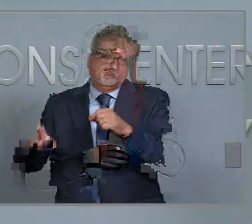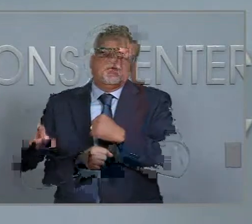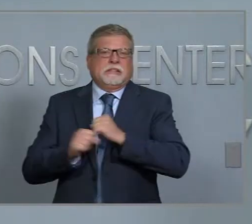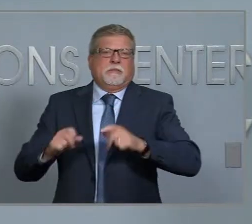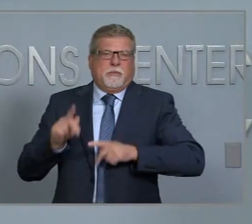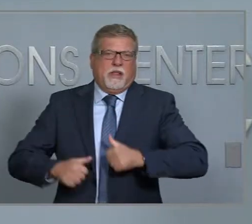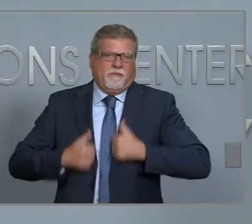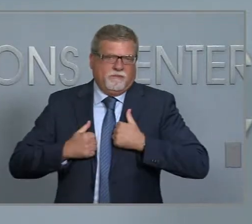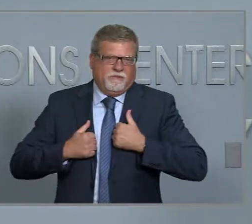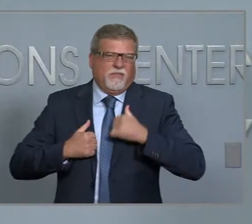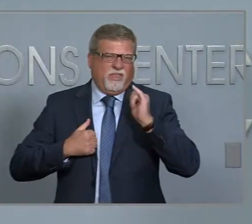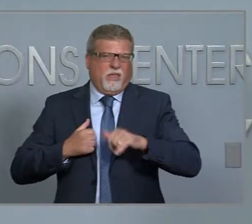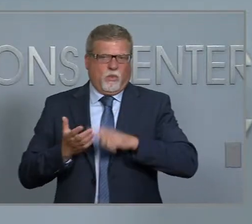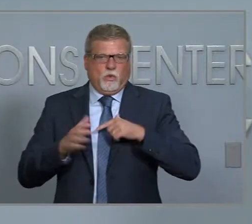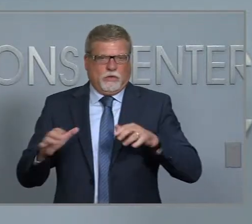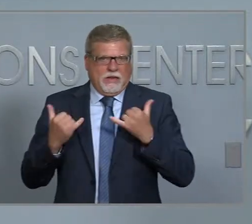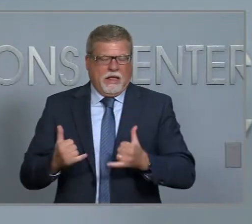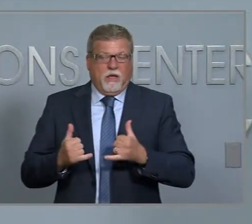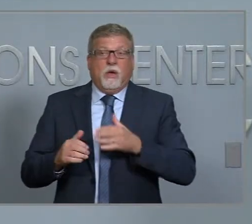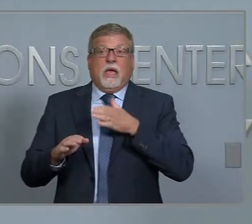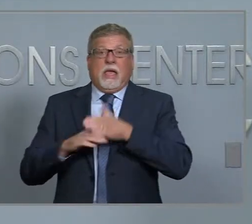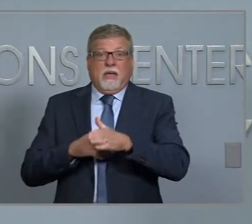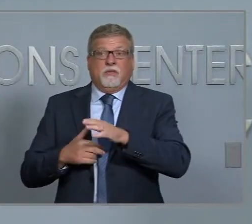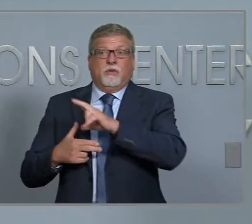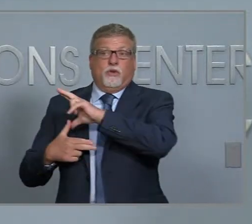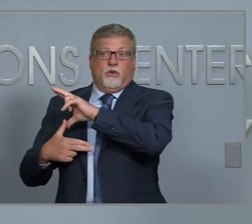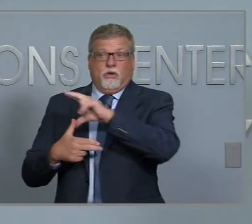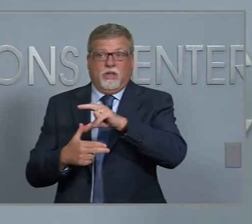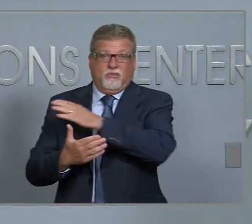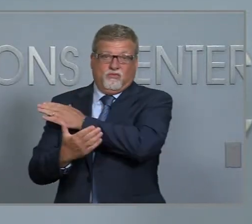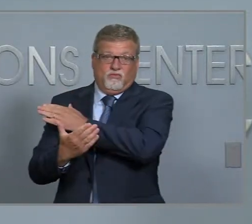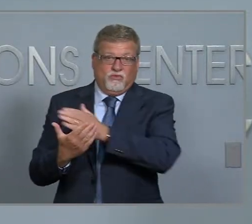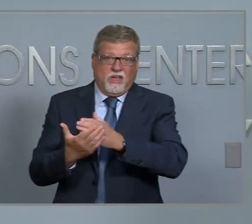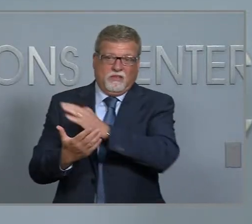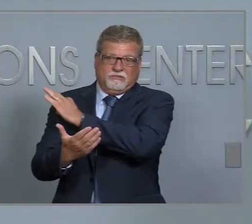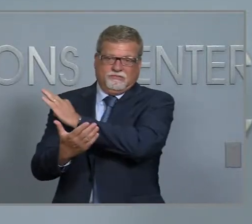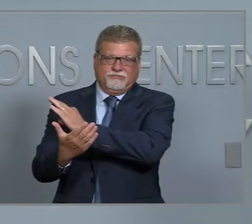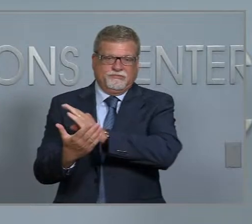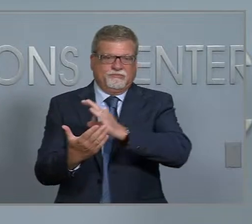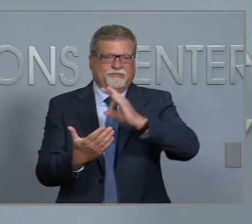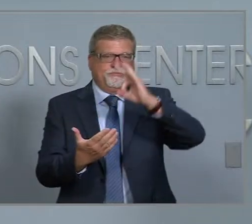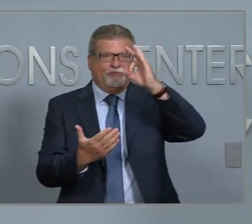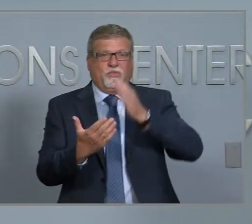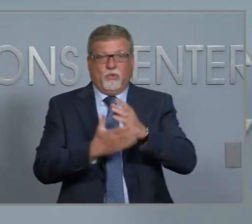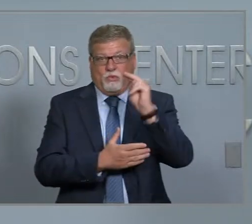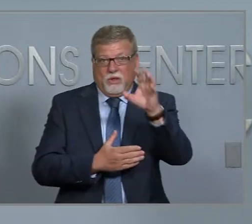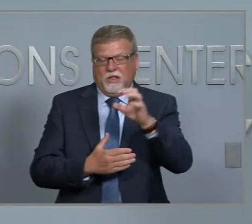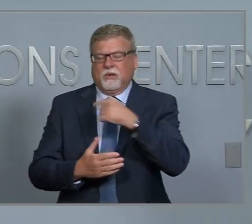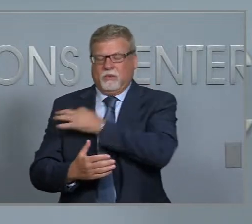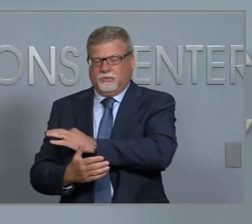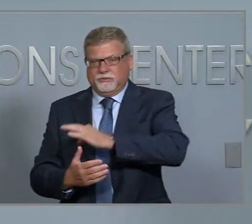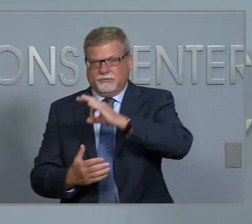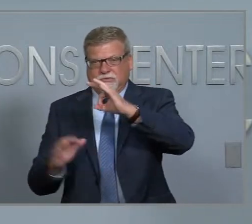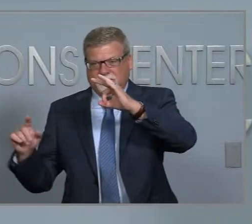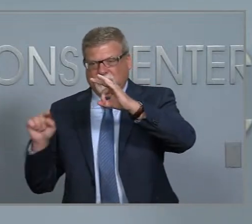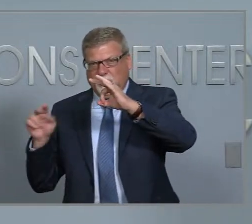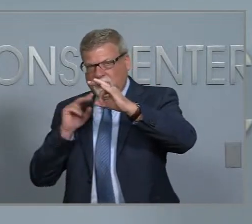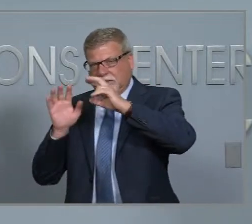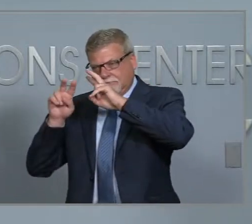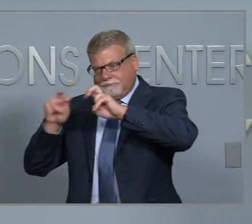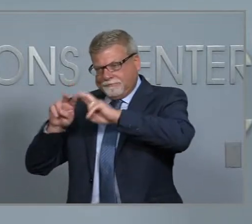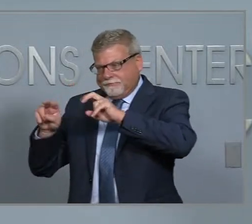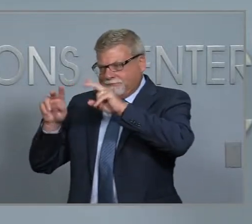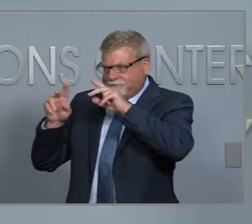this storm. As we see what the impacts are over the next several days, we will conduct damage assessments along with our local jurisdictions